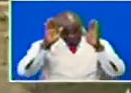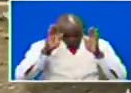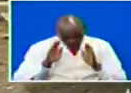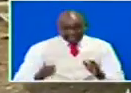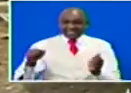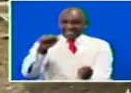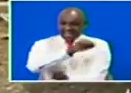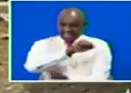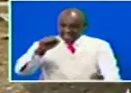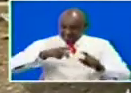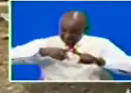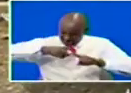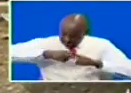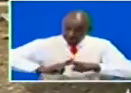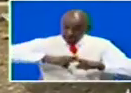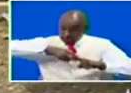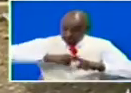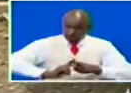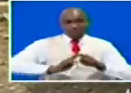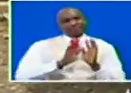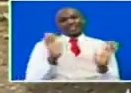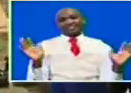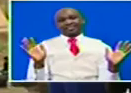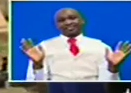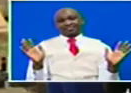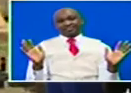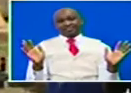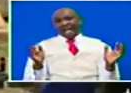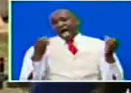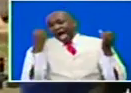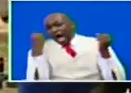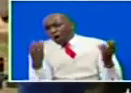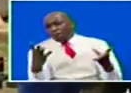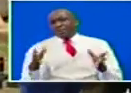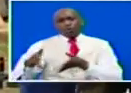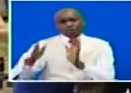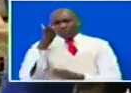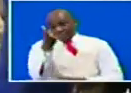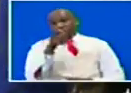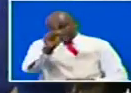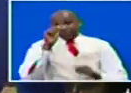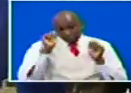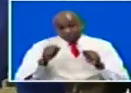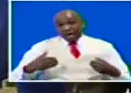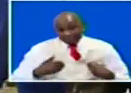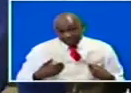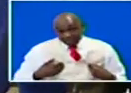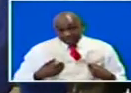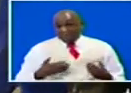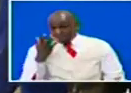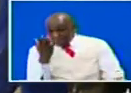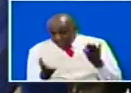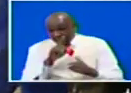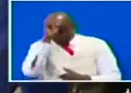him is the one he has with these machines. How many chances are you willing to take is perhaps